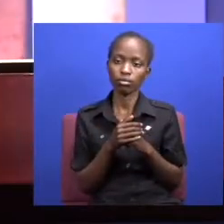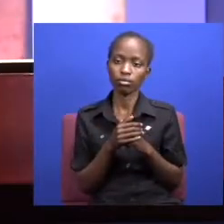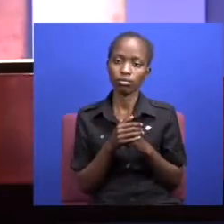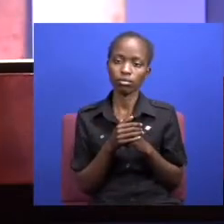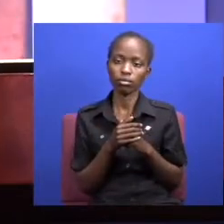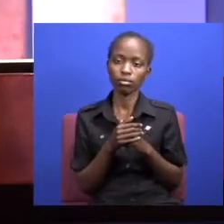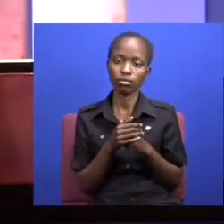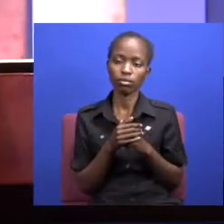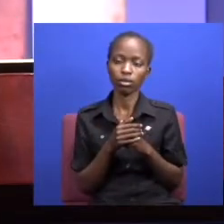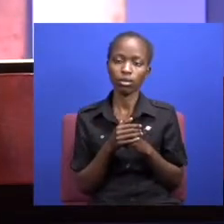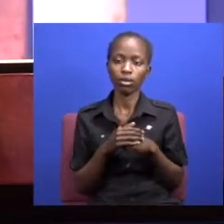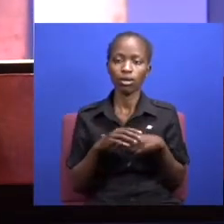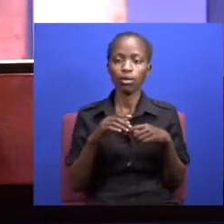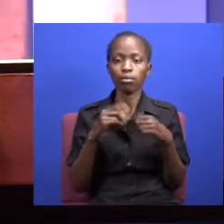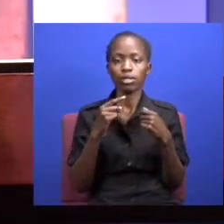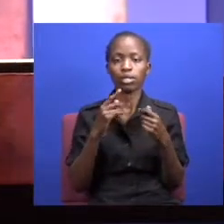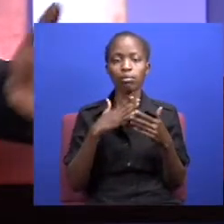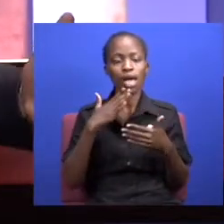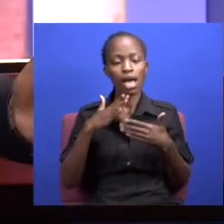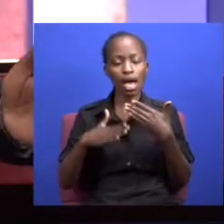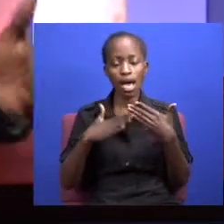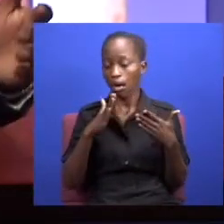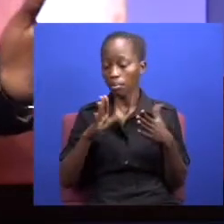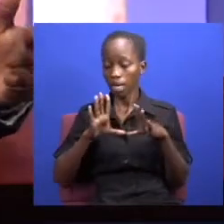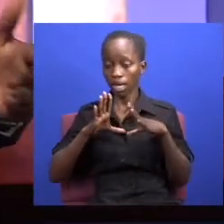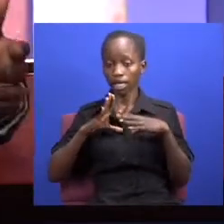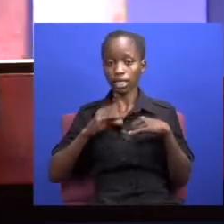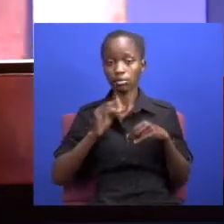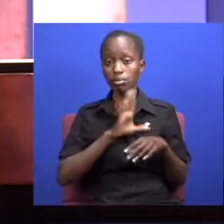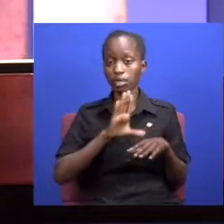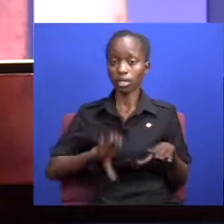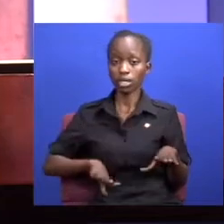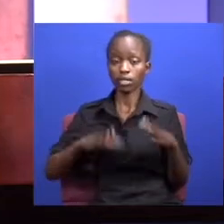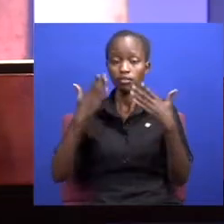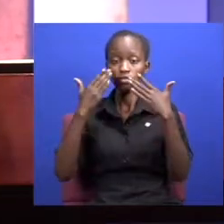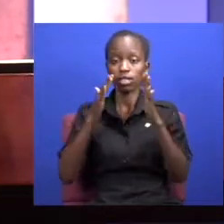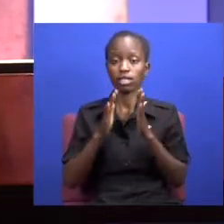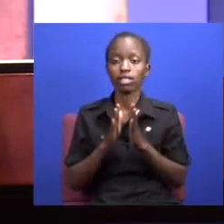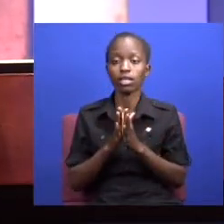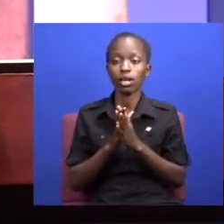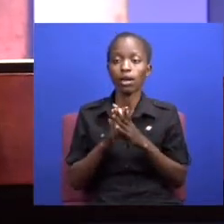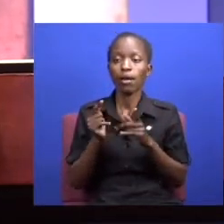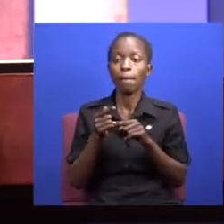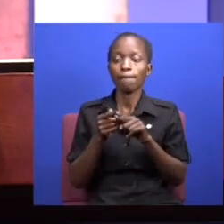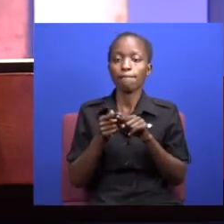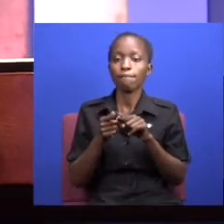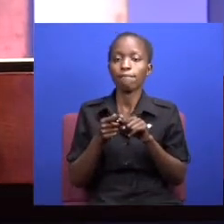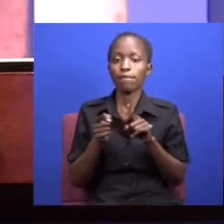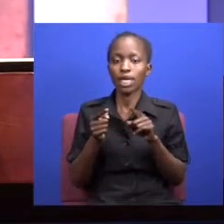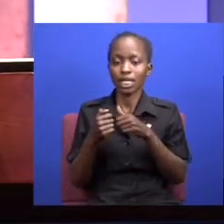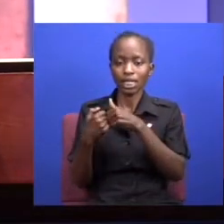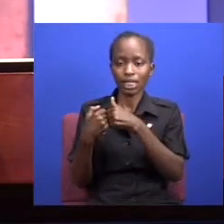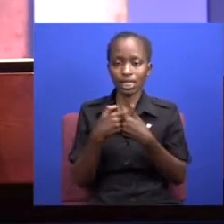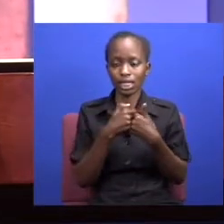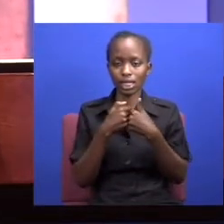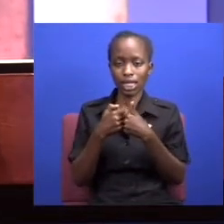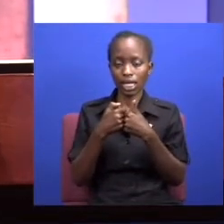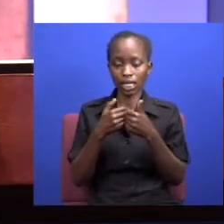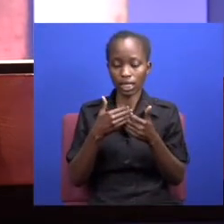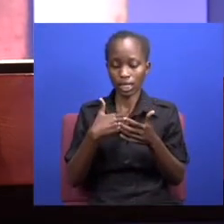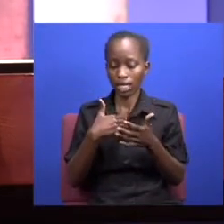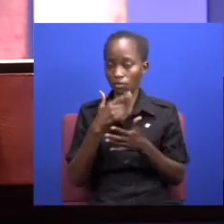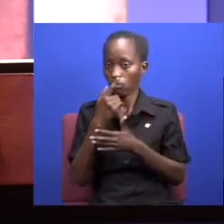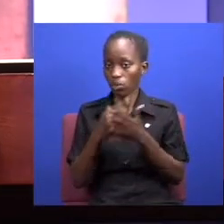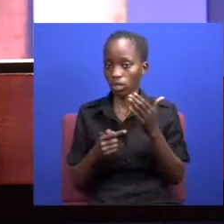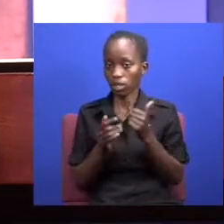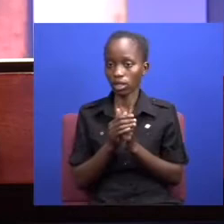said, Pastor, I'm so glad, you know, I've given my life to Christ. But the challenge that I'm